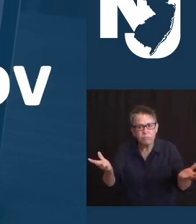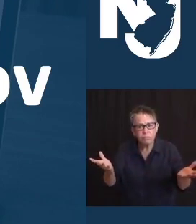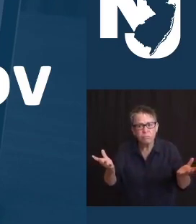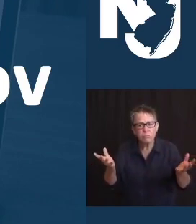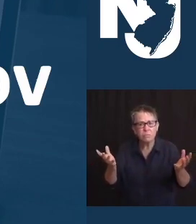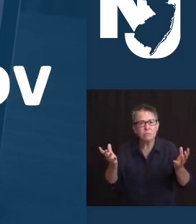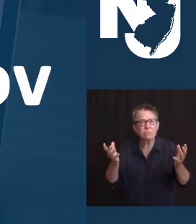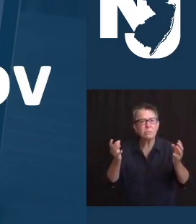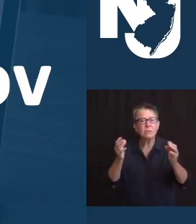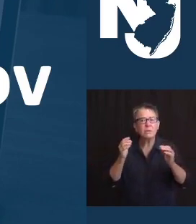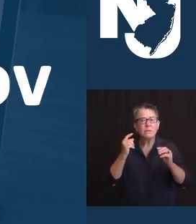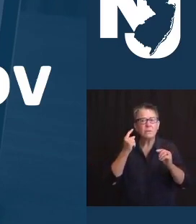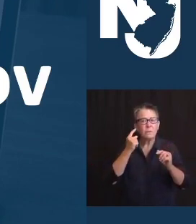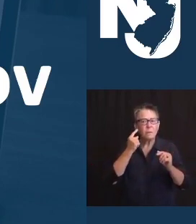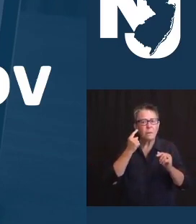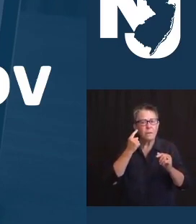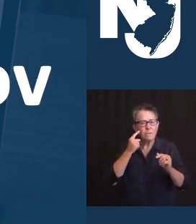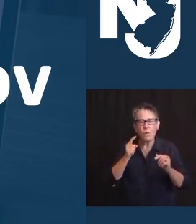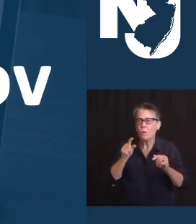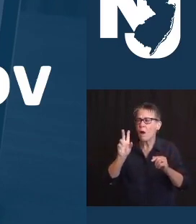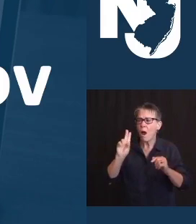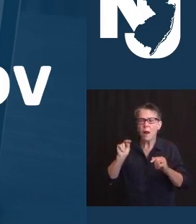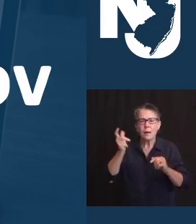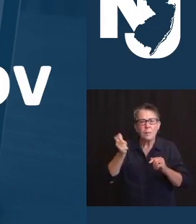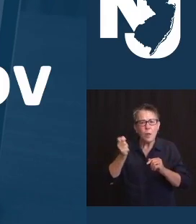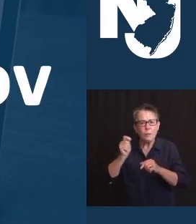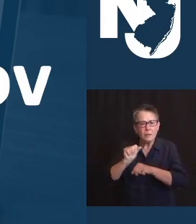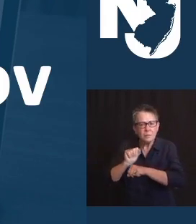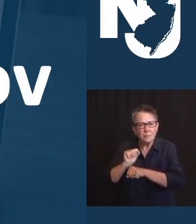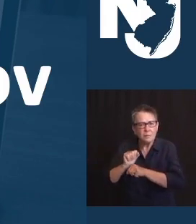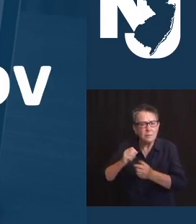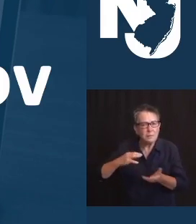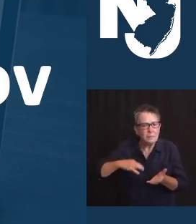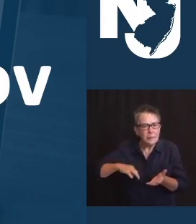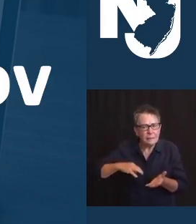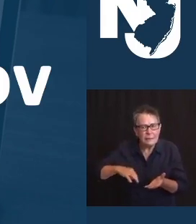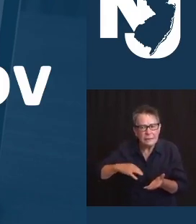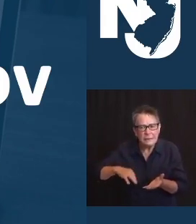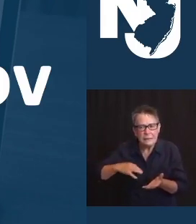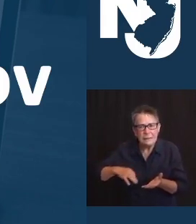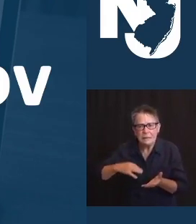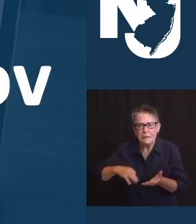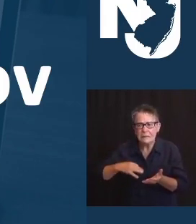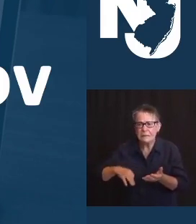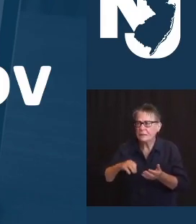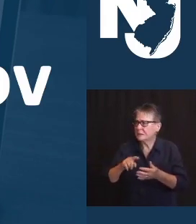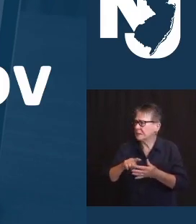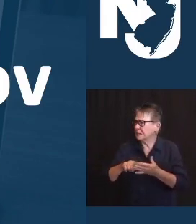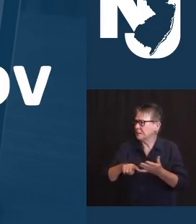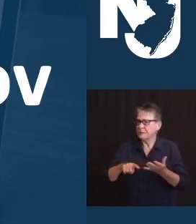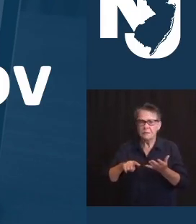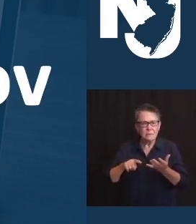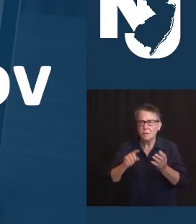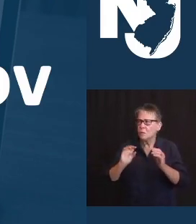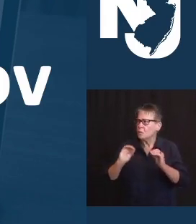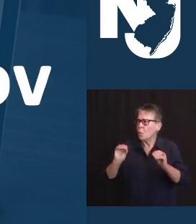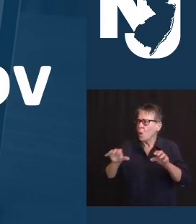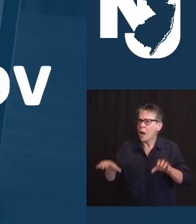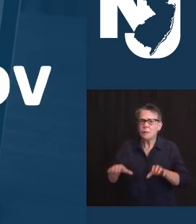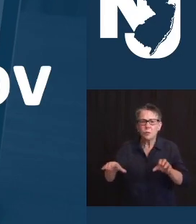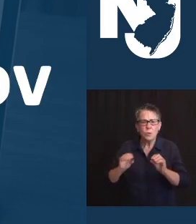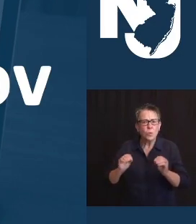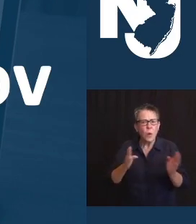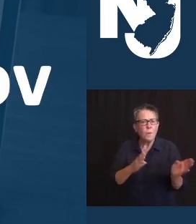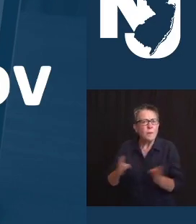federal unemployment benefits that have now expired for millions of families here in New Jersey and many more millions